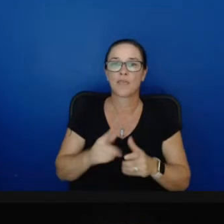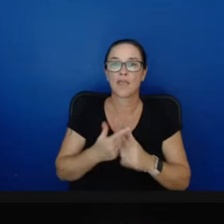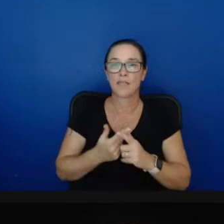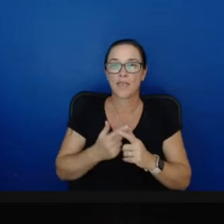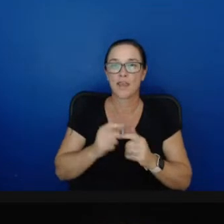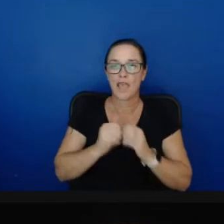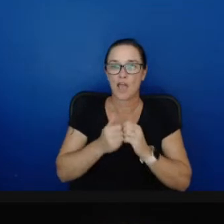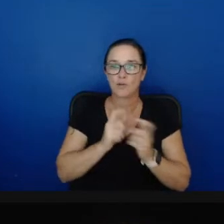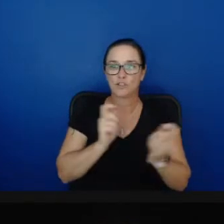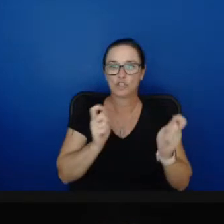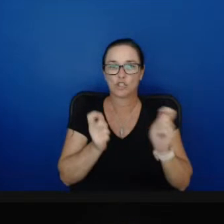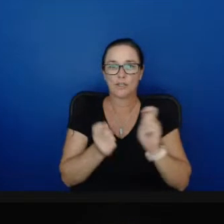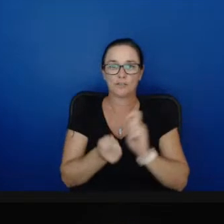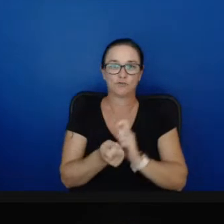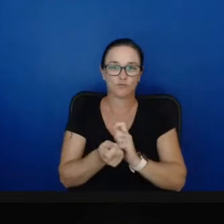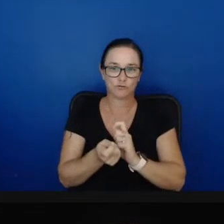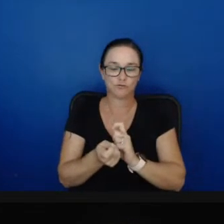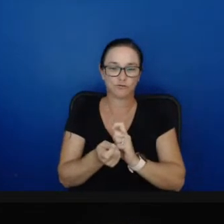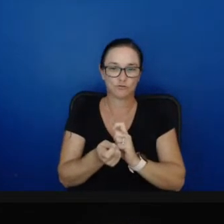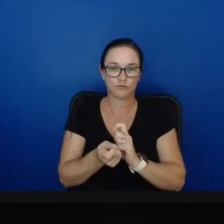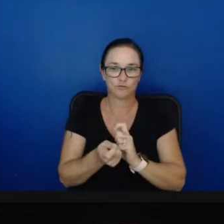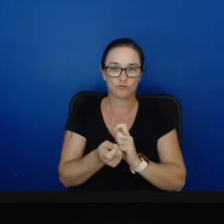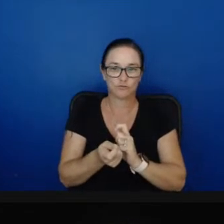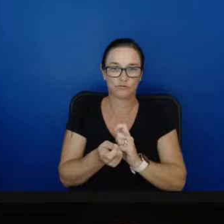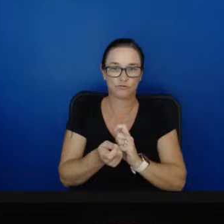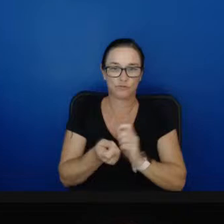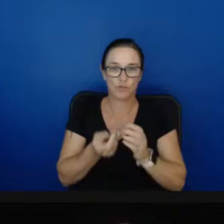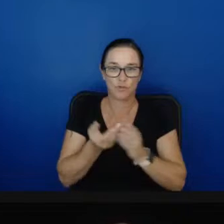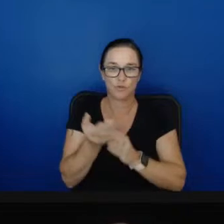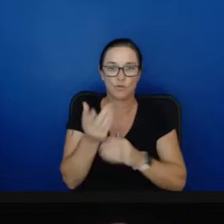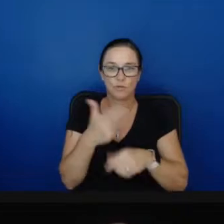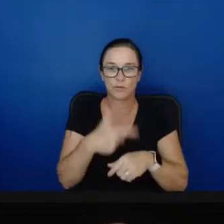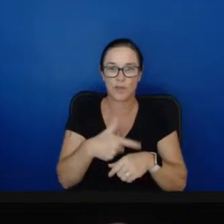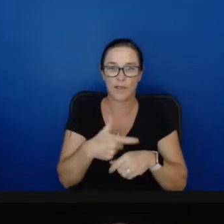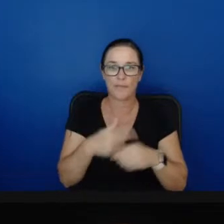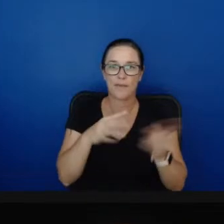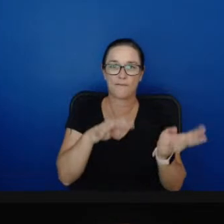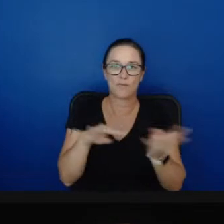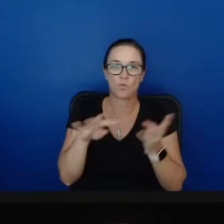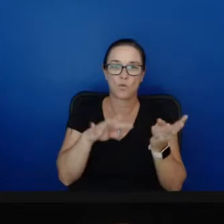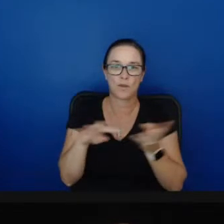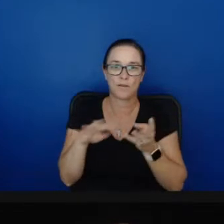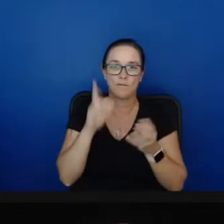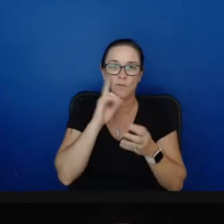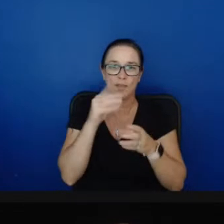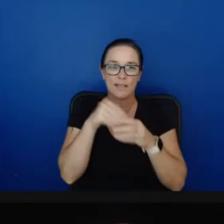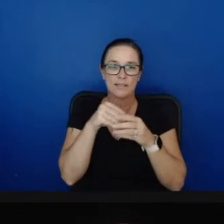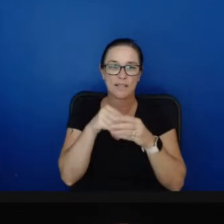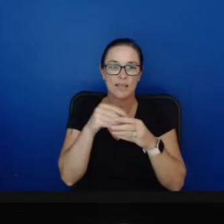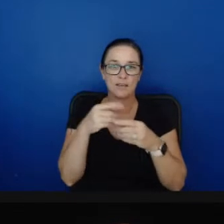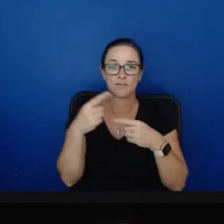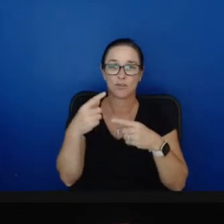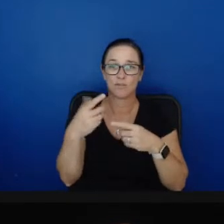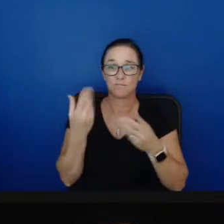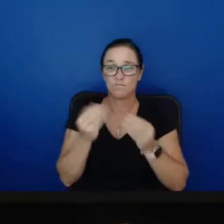time with fluid in the interior for over a year here.